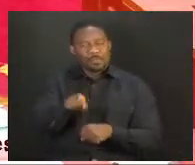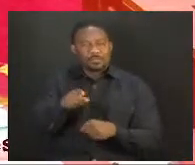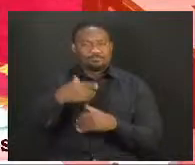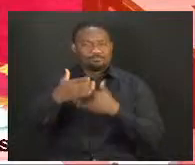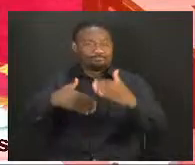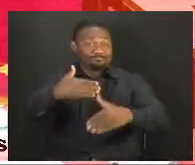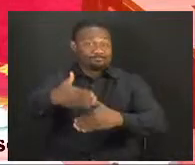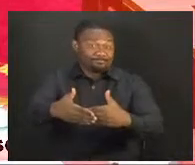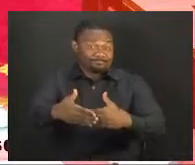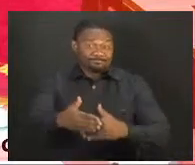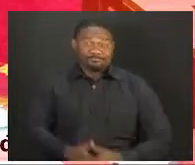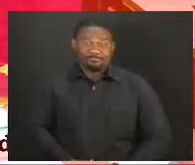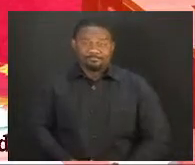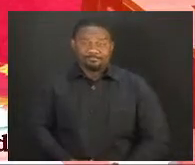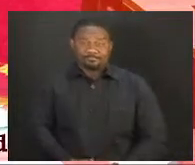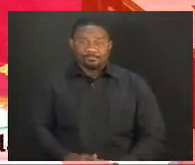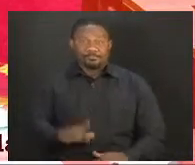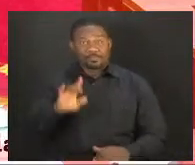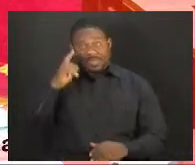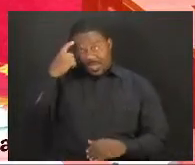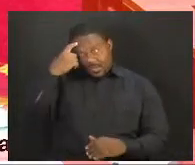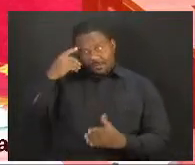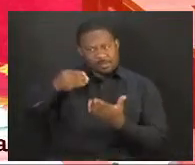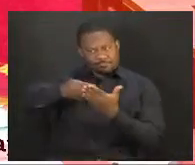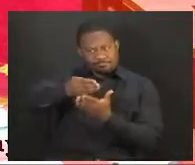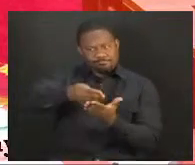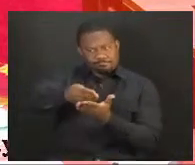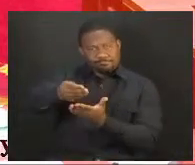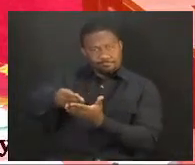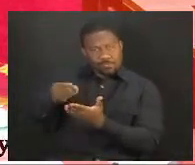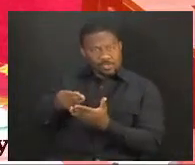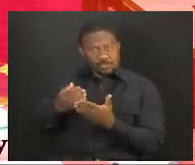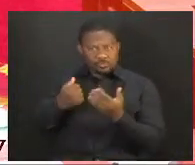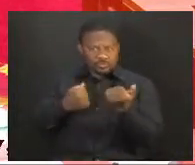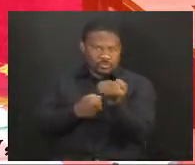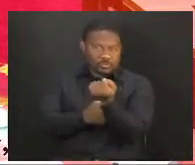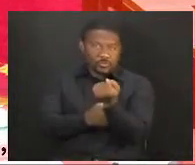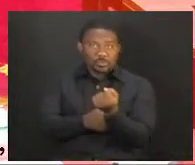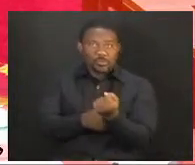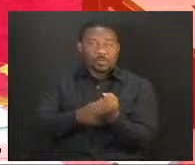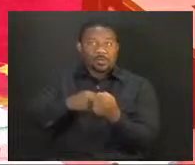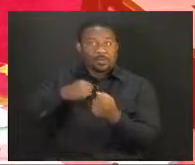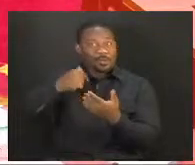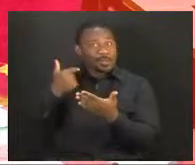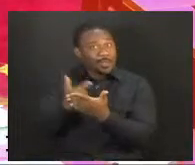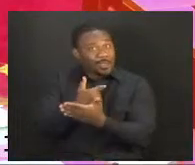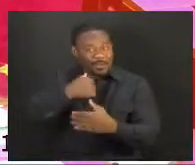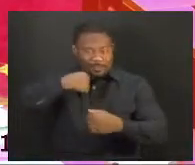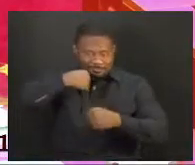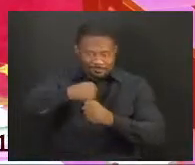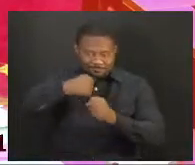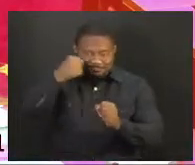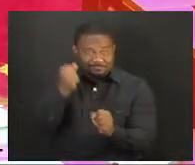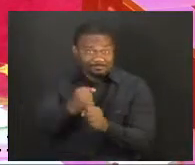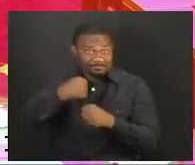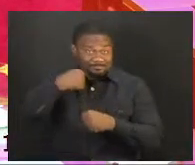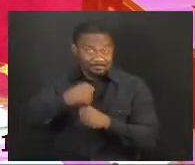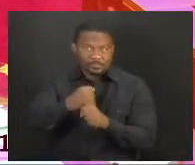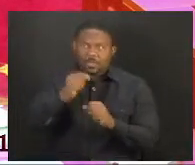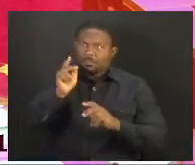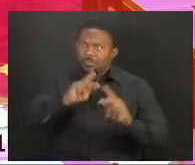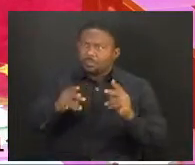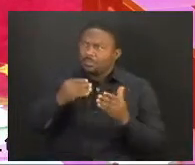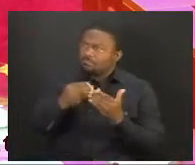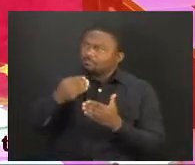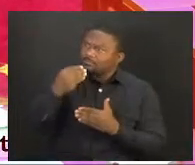year. We will use government procurement to drive Made in Ghana agenda to promote production and consumption of Made in